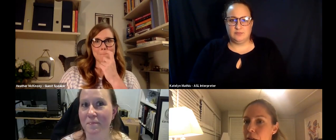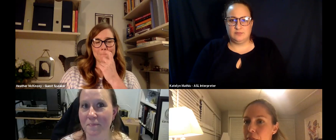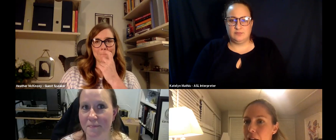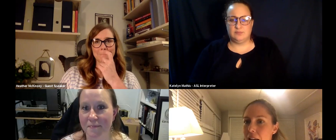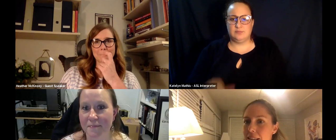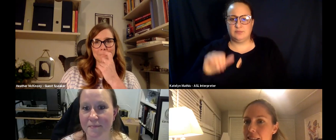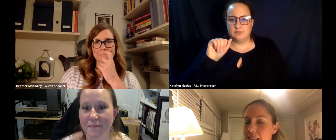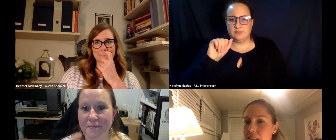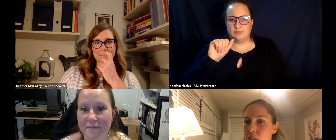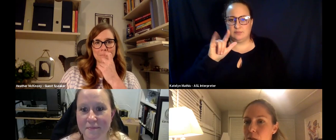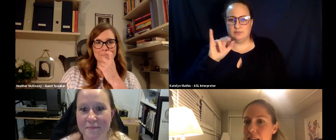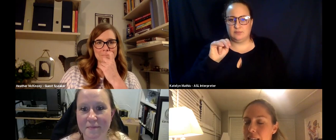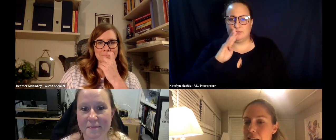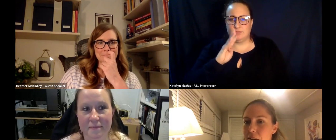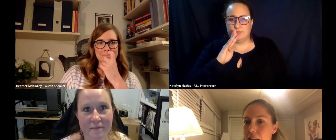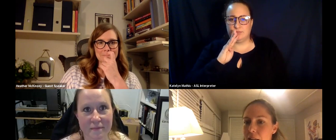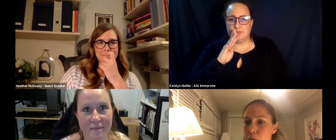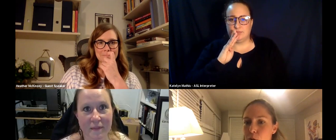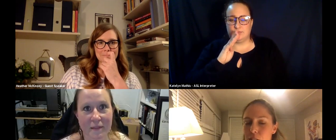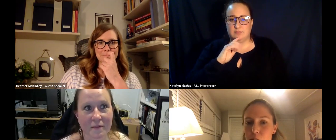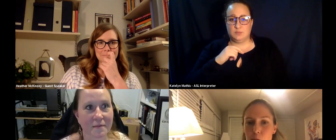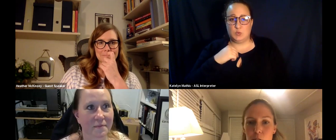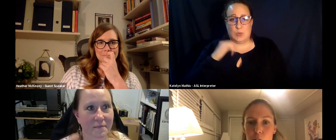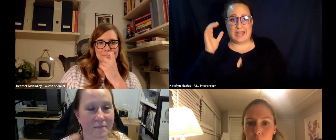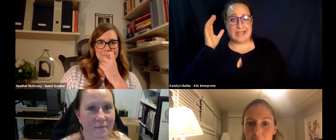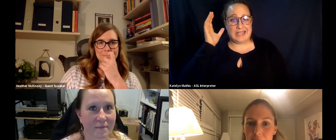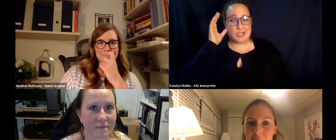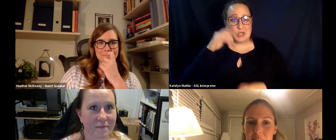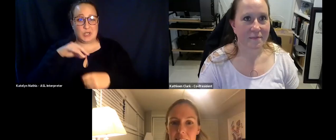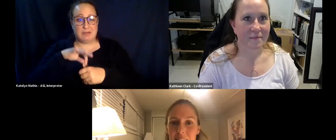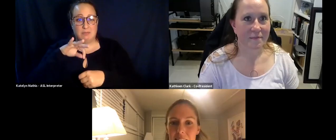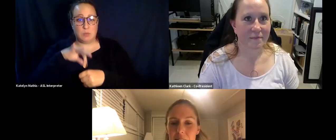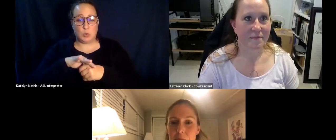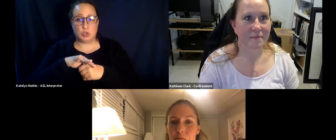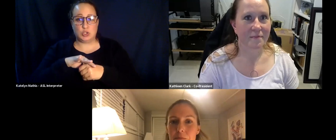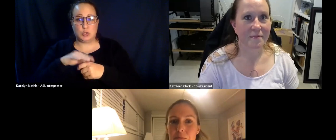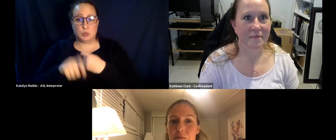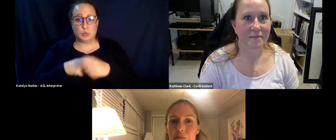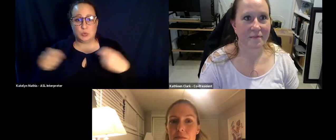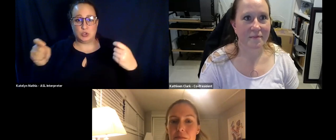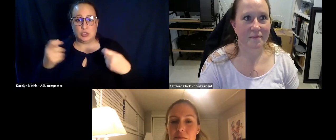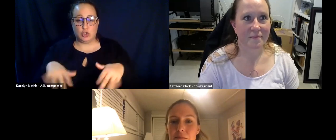So with that, do I hear a motion to adjourn? Motion to adjourn.